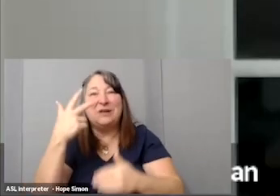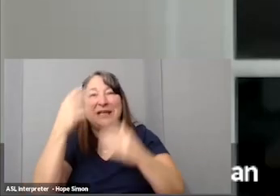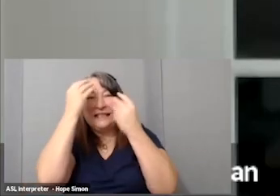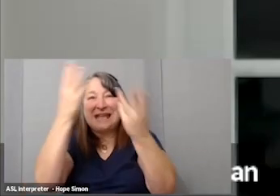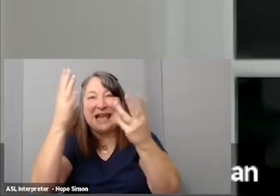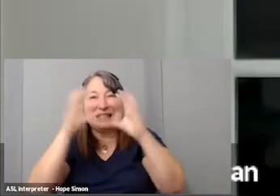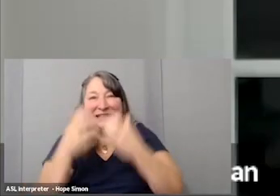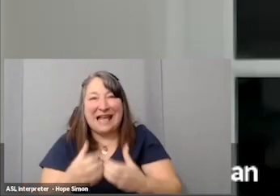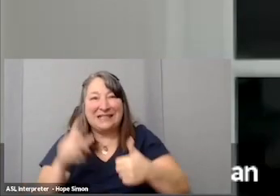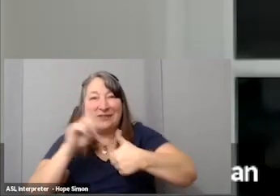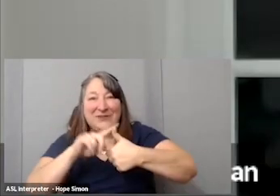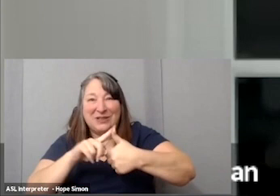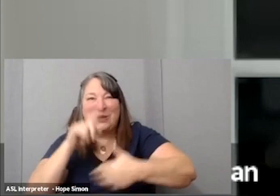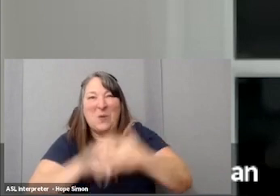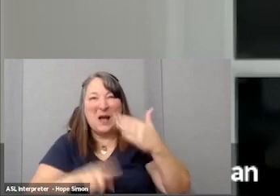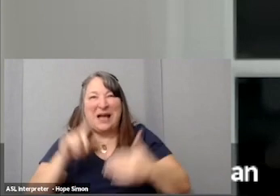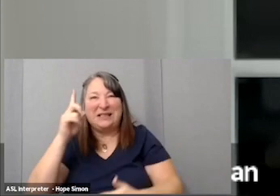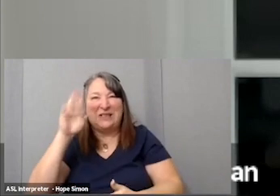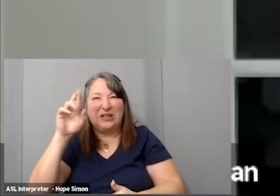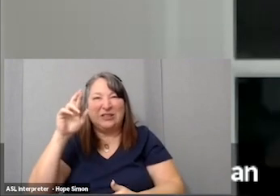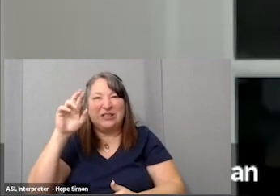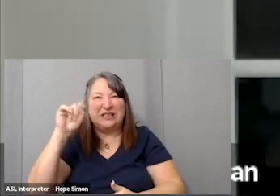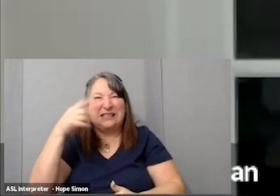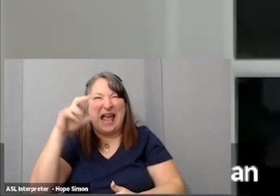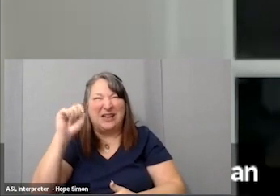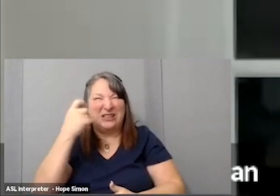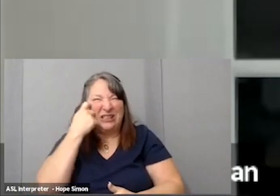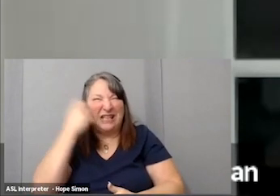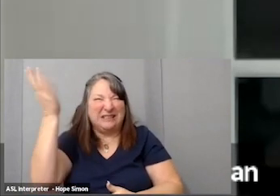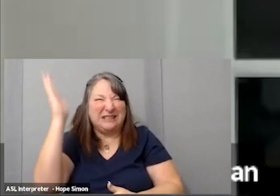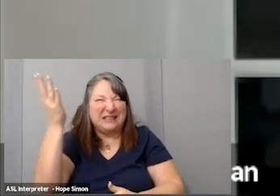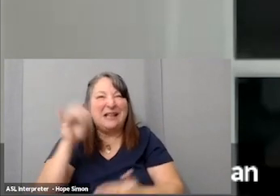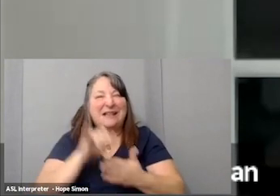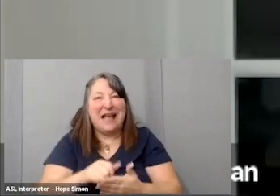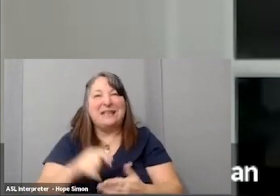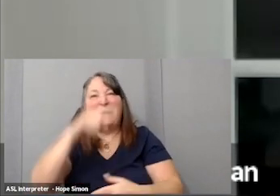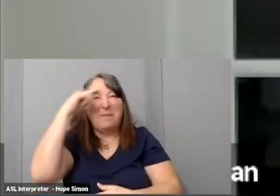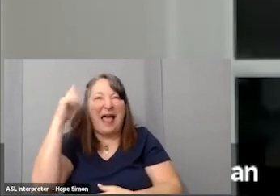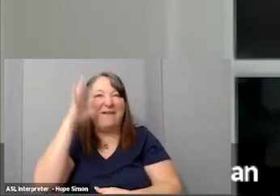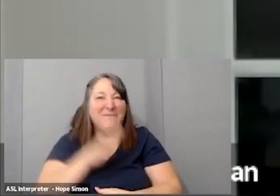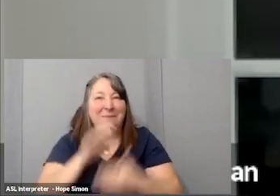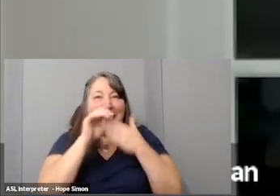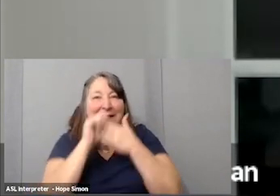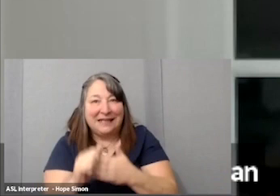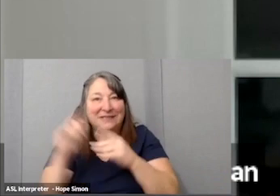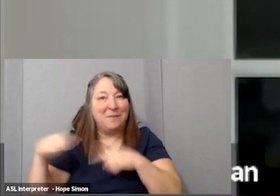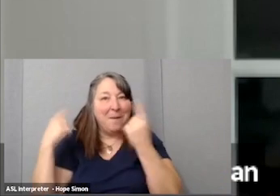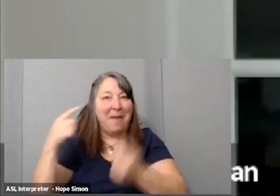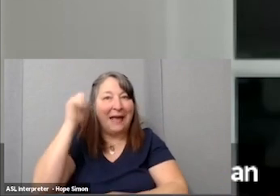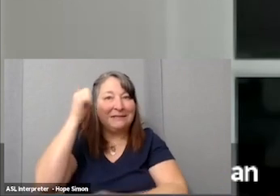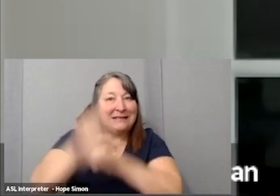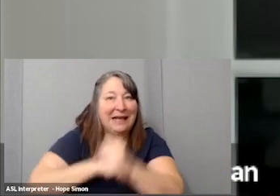what Dr. McTaggart just presented, which is the data set on Black female leads from the past decade.